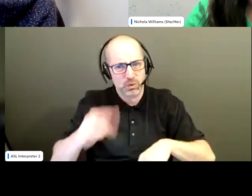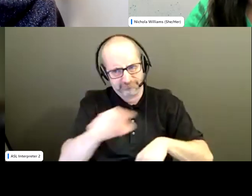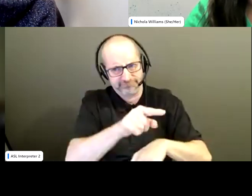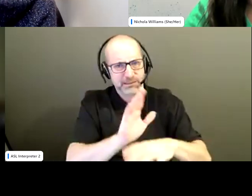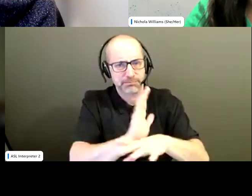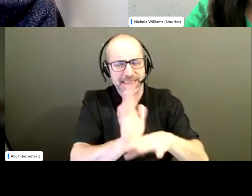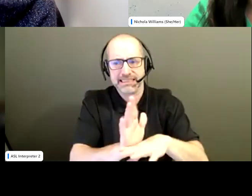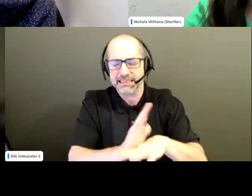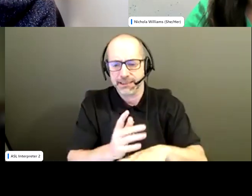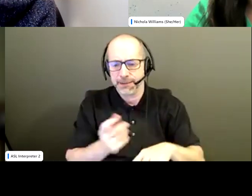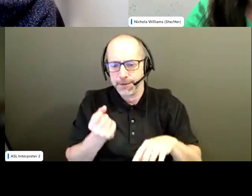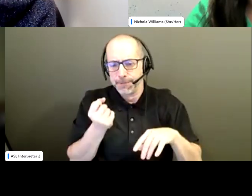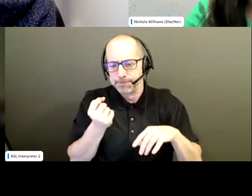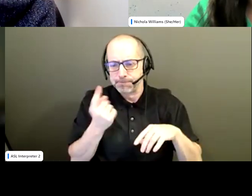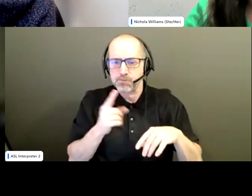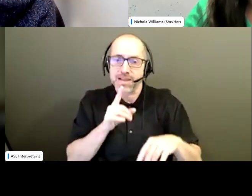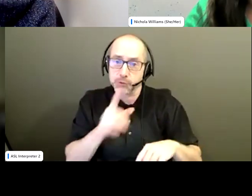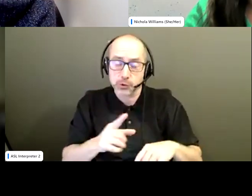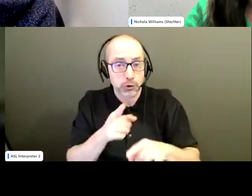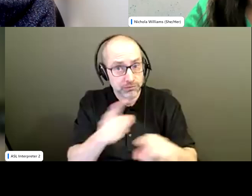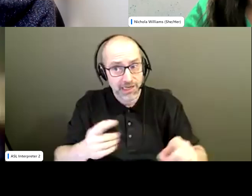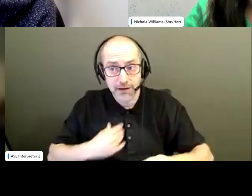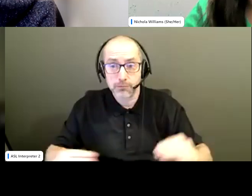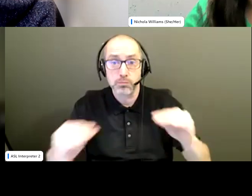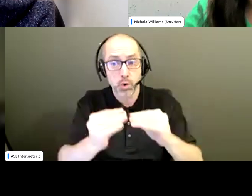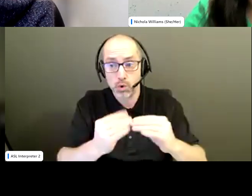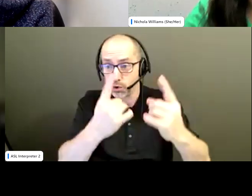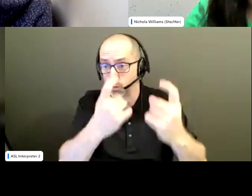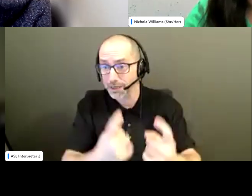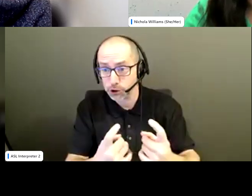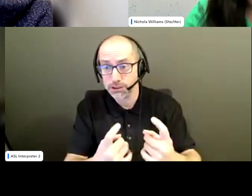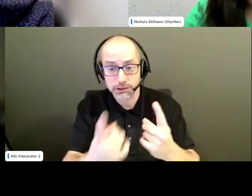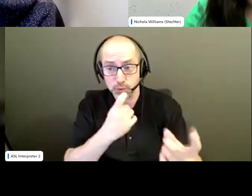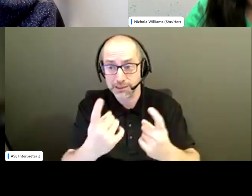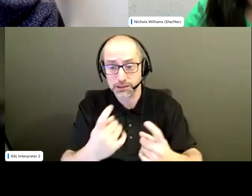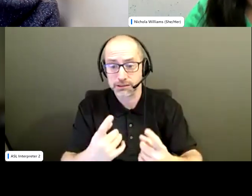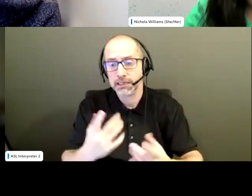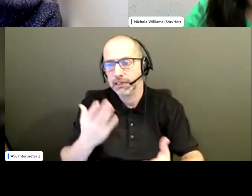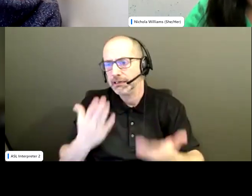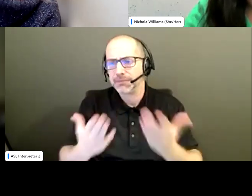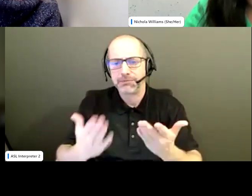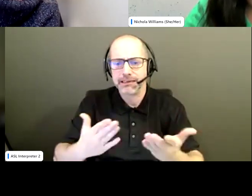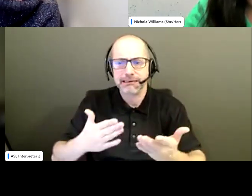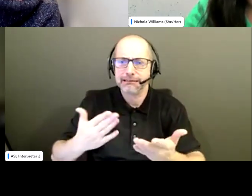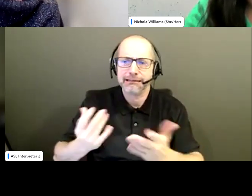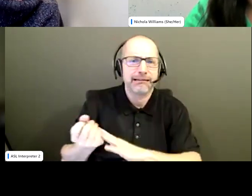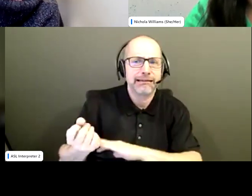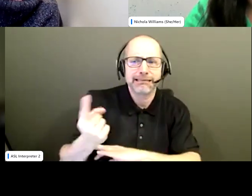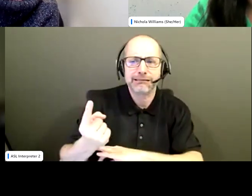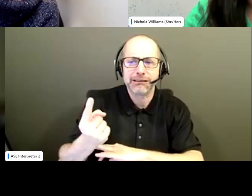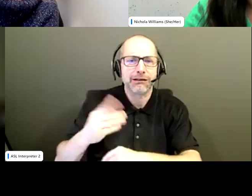are, I'm sure, plenty more questions we could tackle. Perhaps we can touch on some of those in our New Year webinar